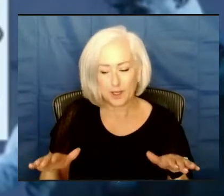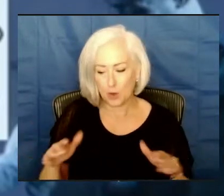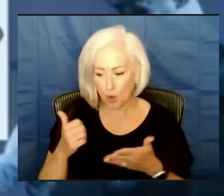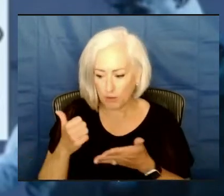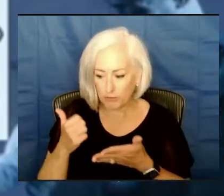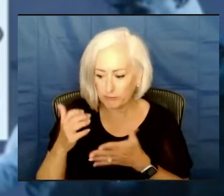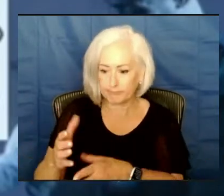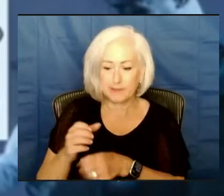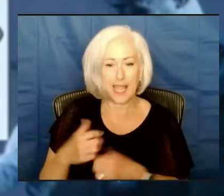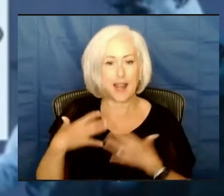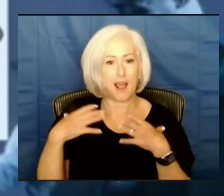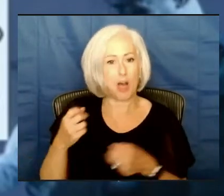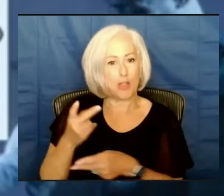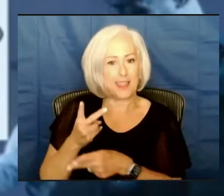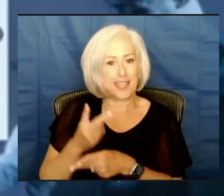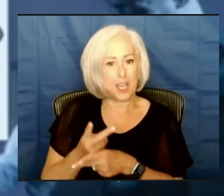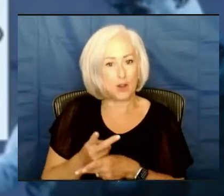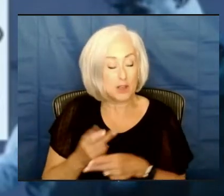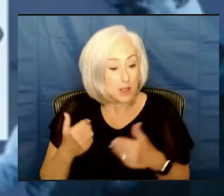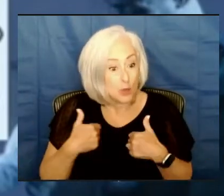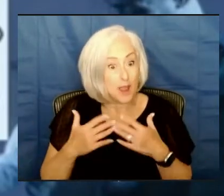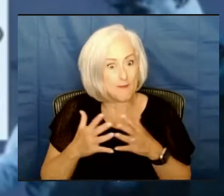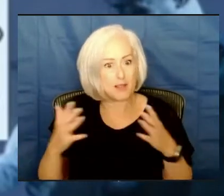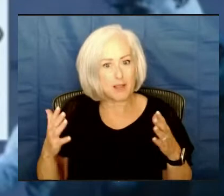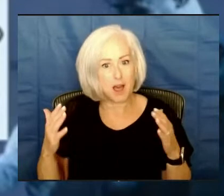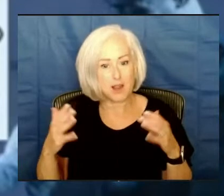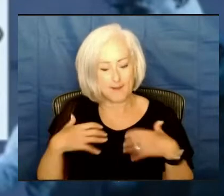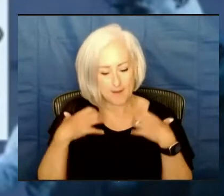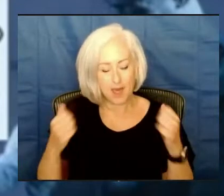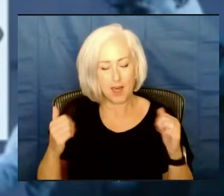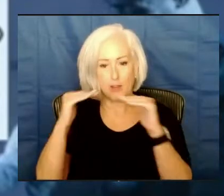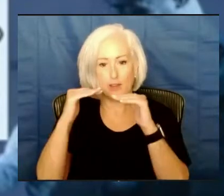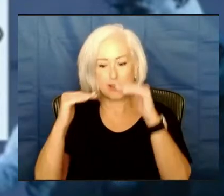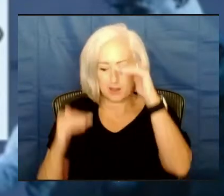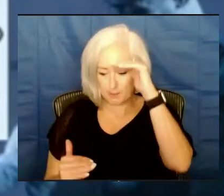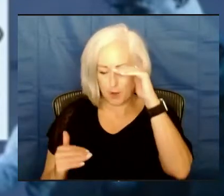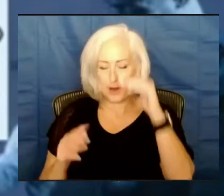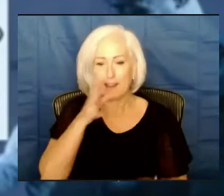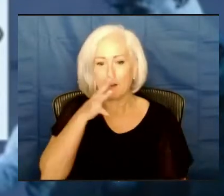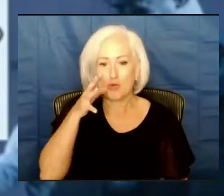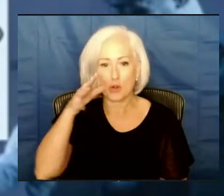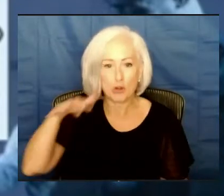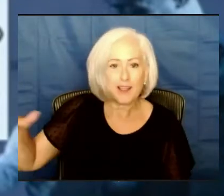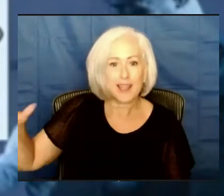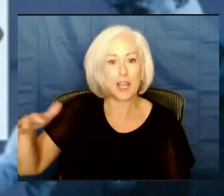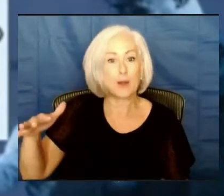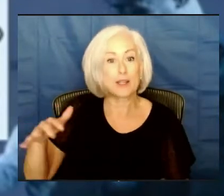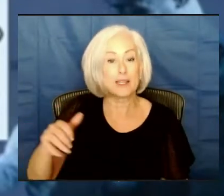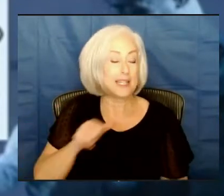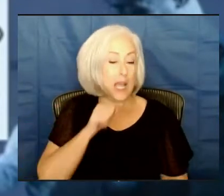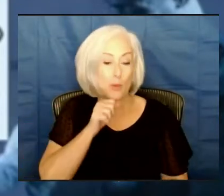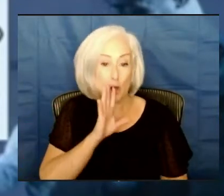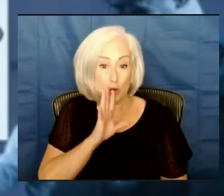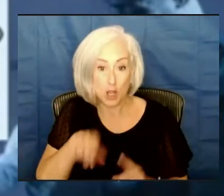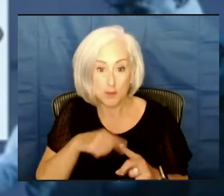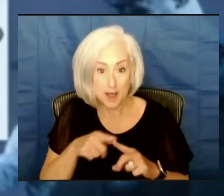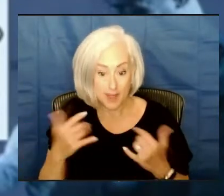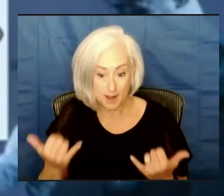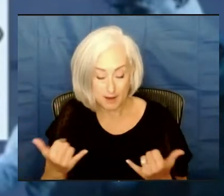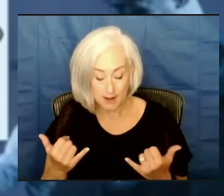health disparities in our rural communities, and we don't often talk as much about them as we should. We do now